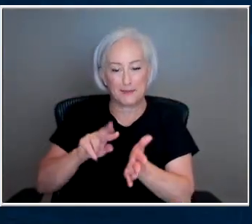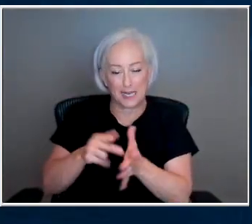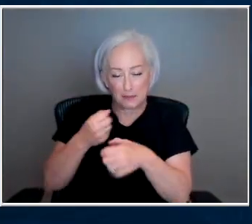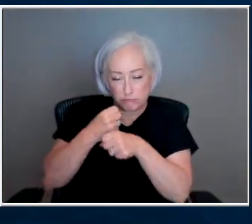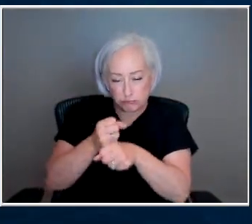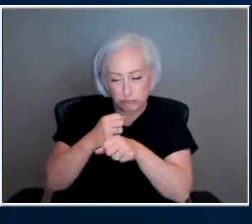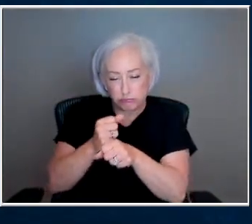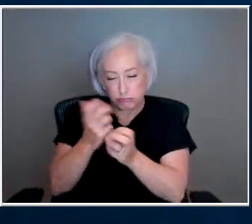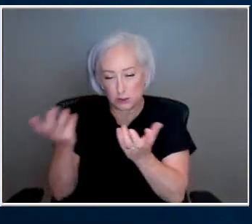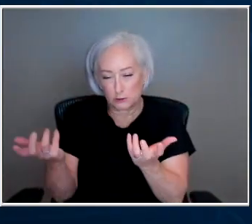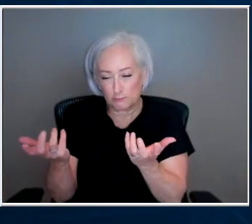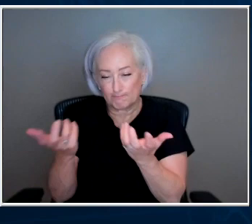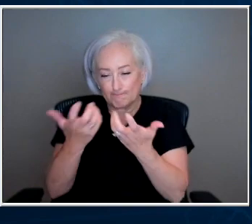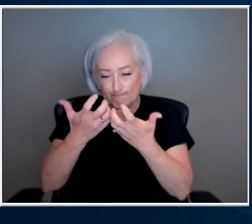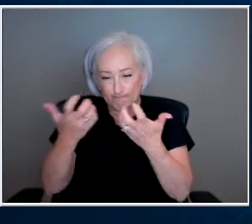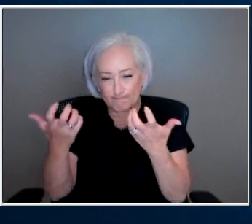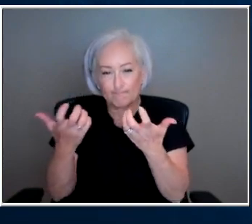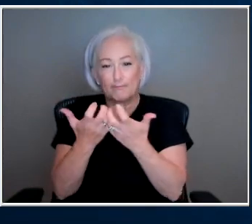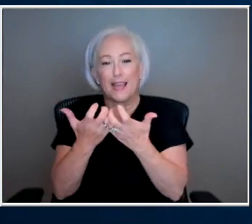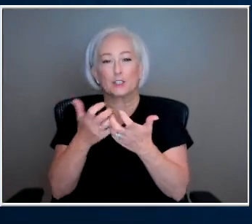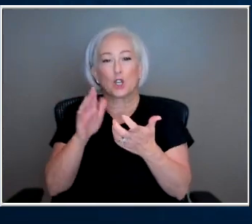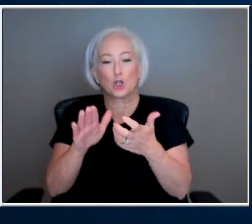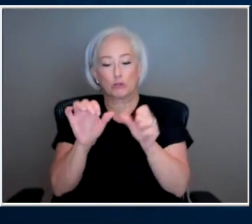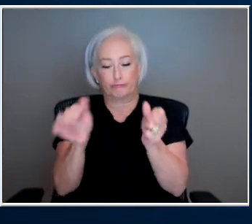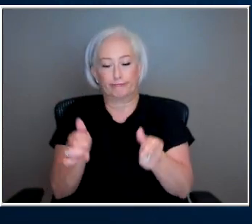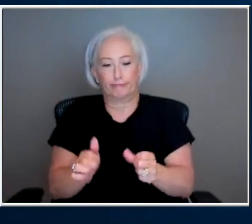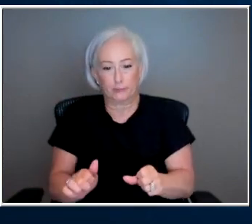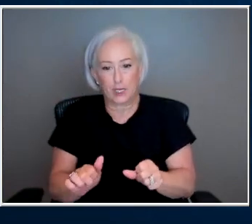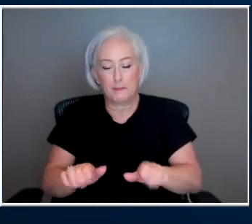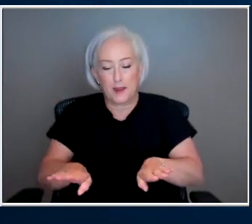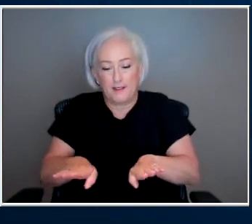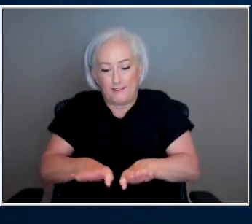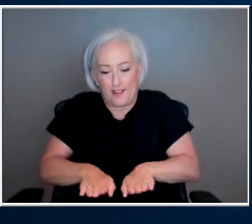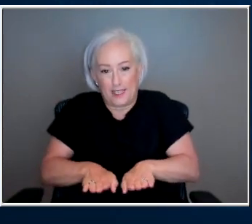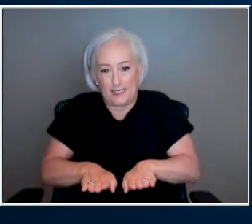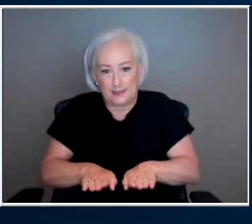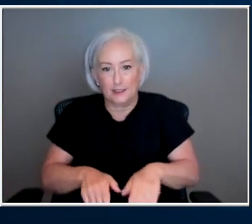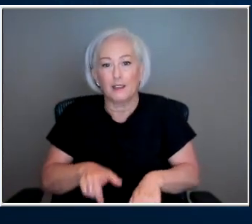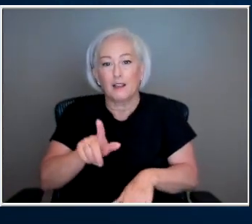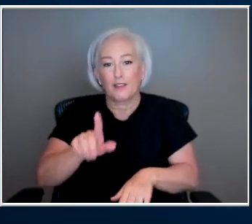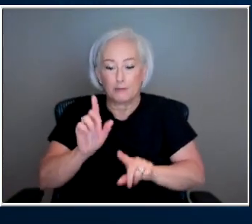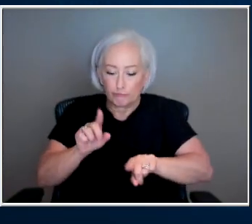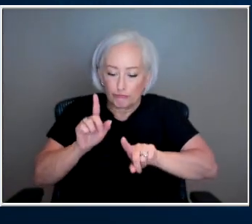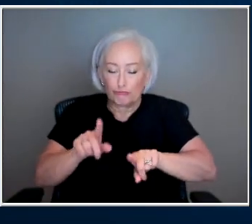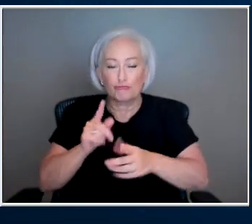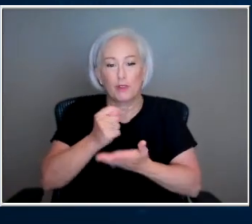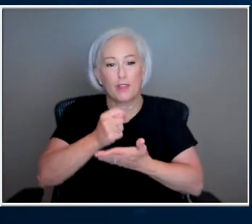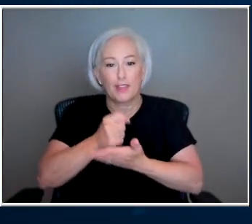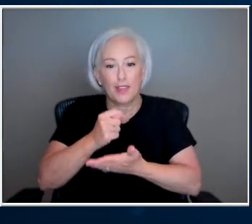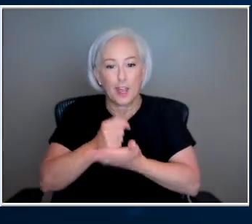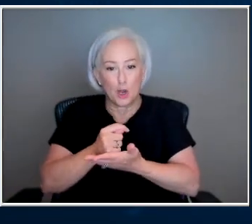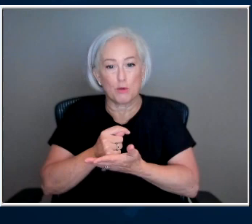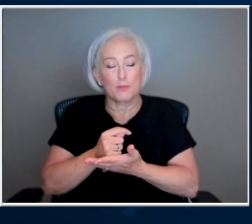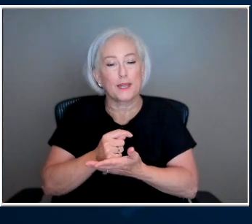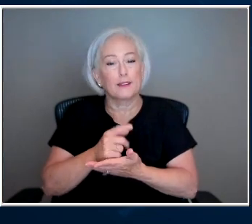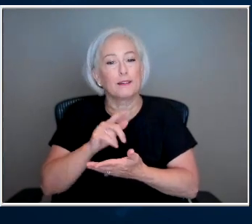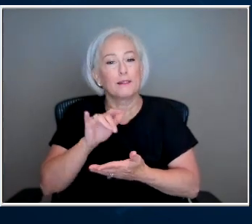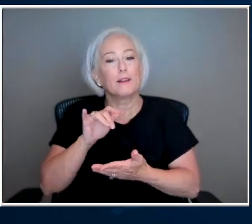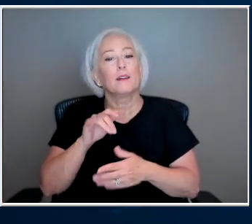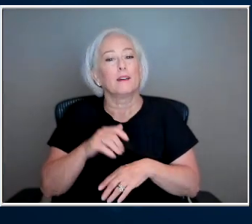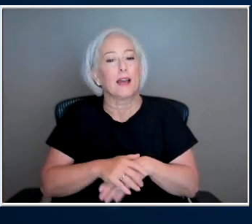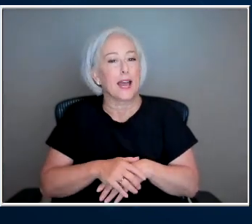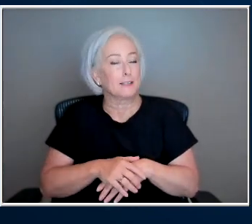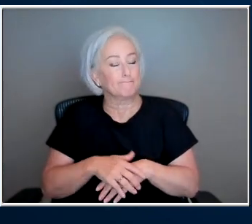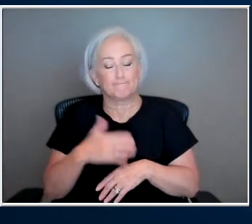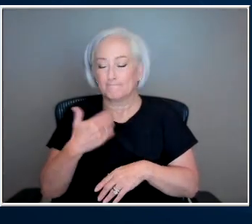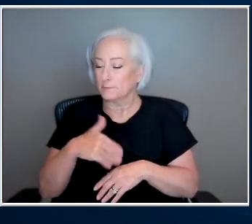lots of therapy and just kept working on her health at the same time, because that's also just a huge piece of it. And then, I think around the